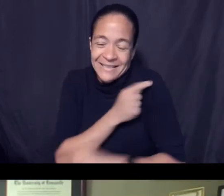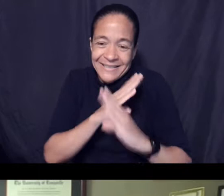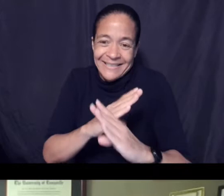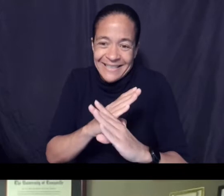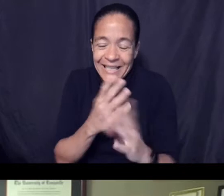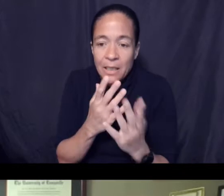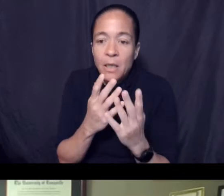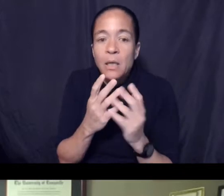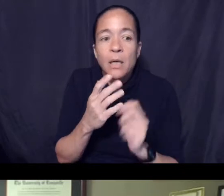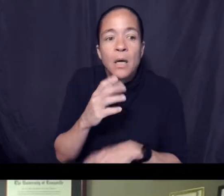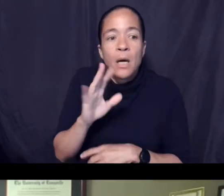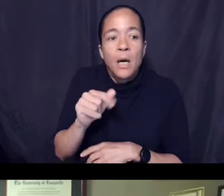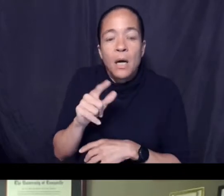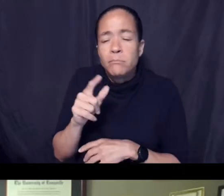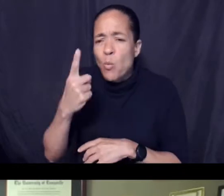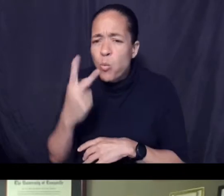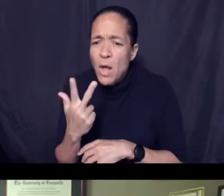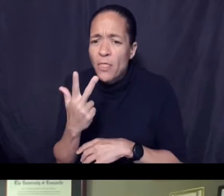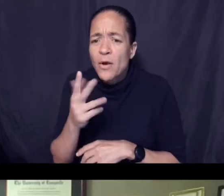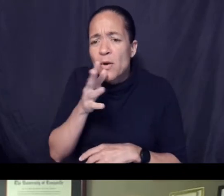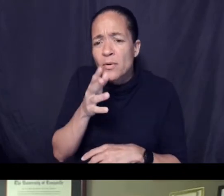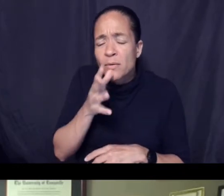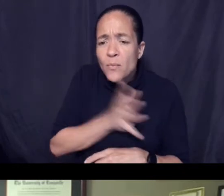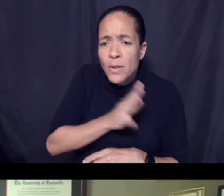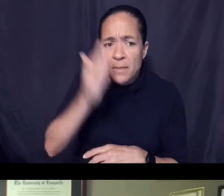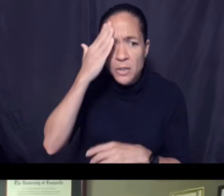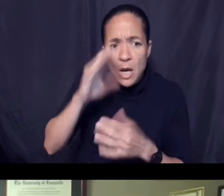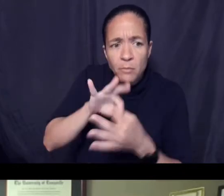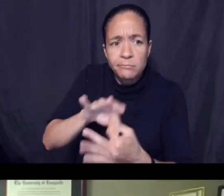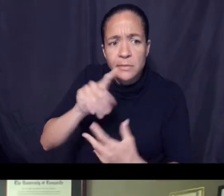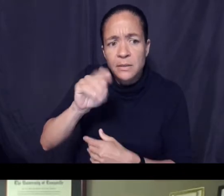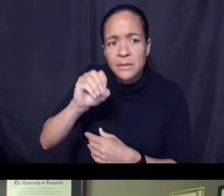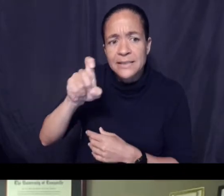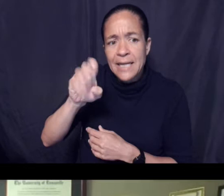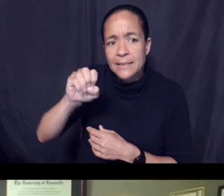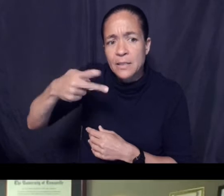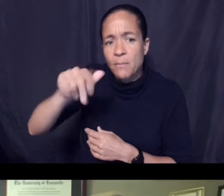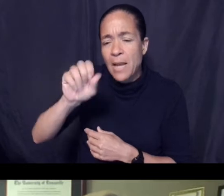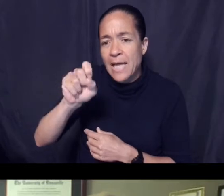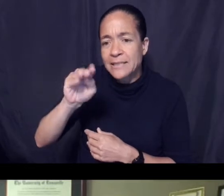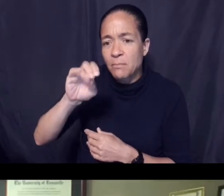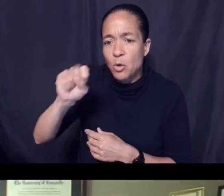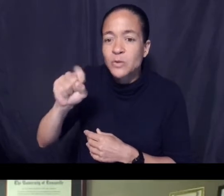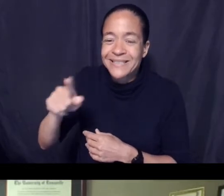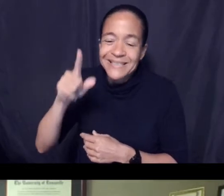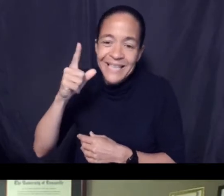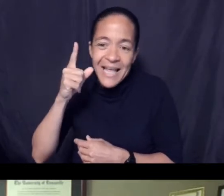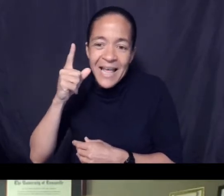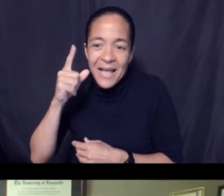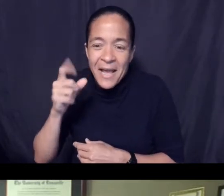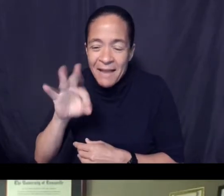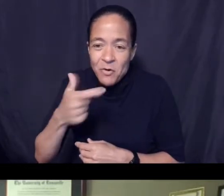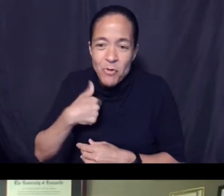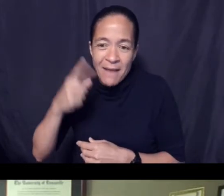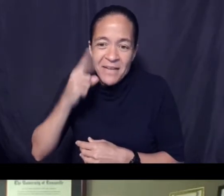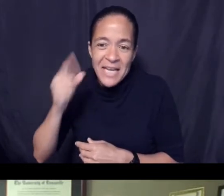women know about something called toxoplasmosis, but for those who have cats in the home, they're rather pleased to learn that they're no longer in charge